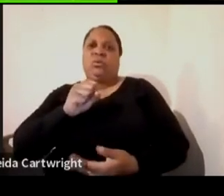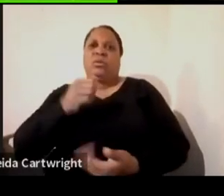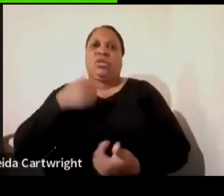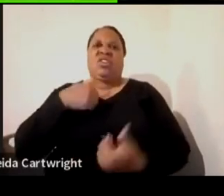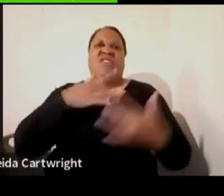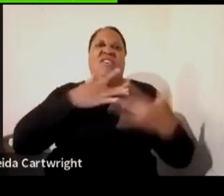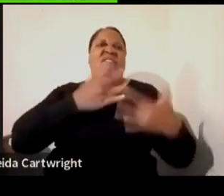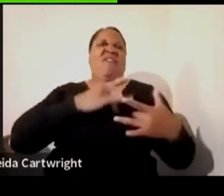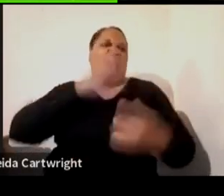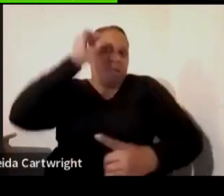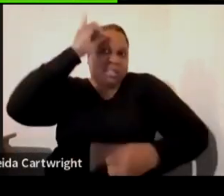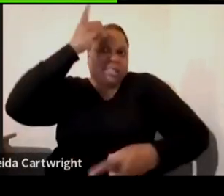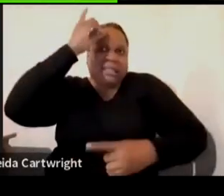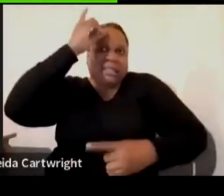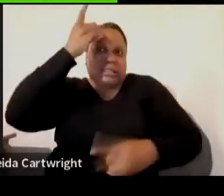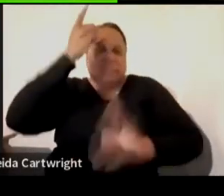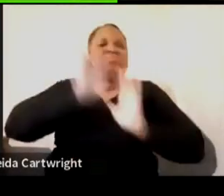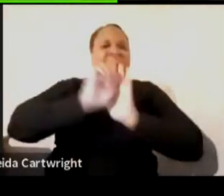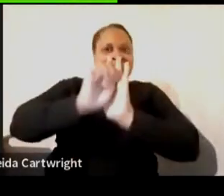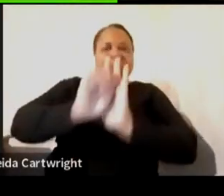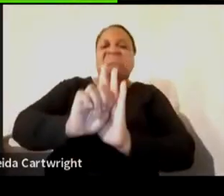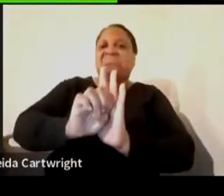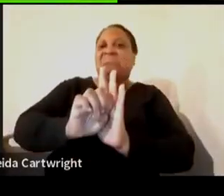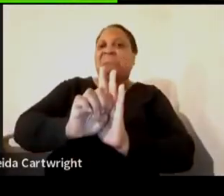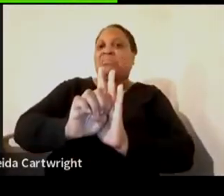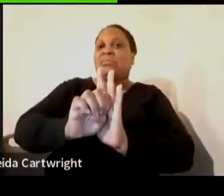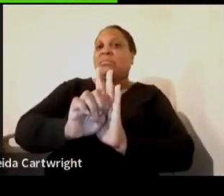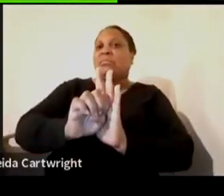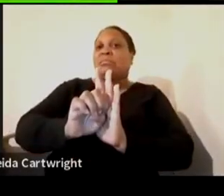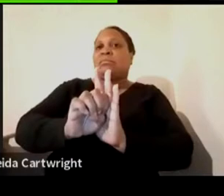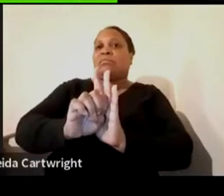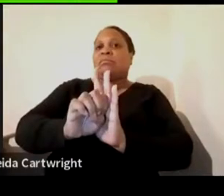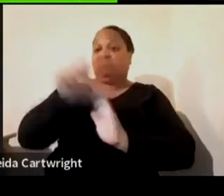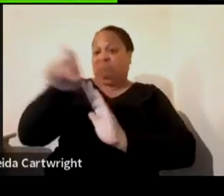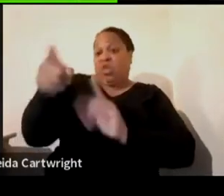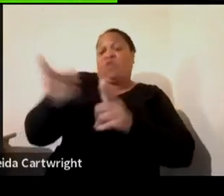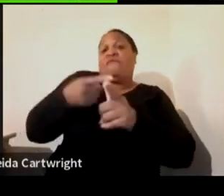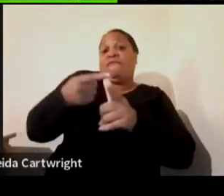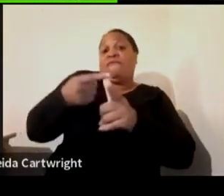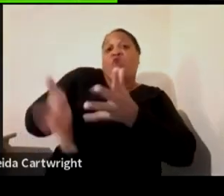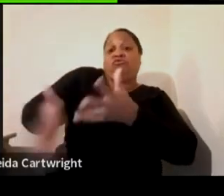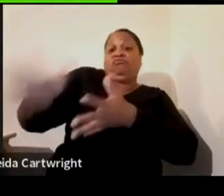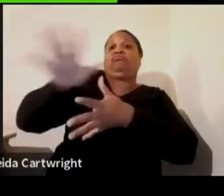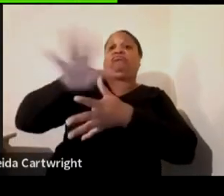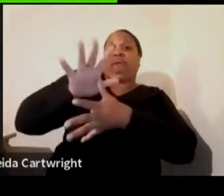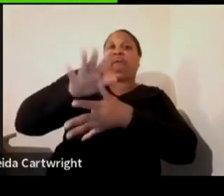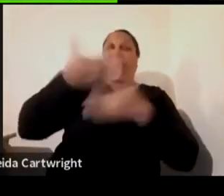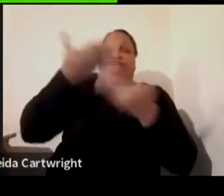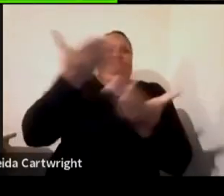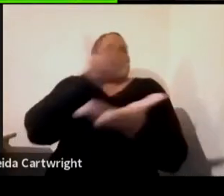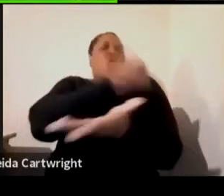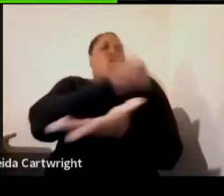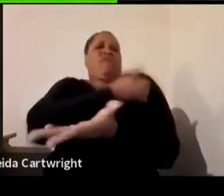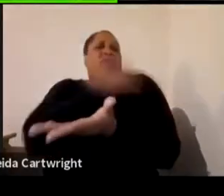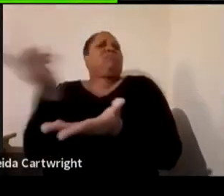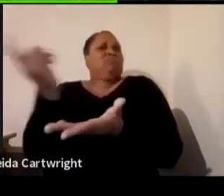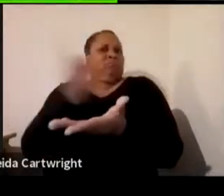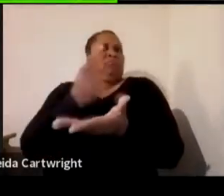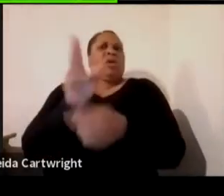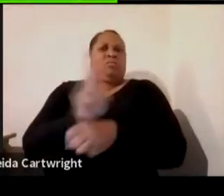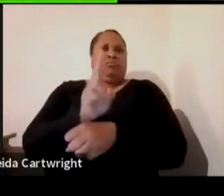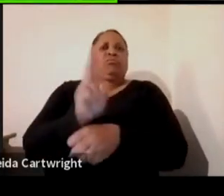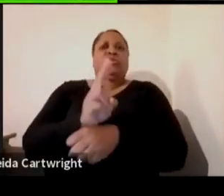disease, you would be first in terms of being offered the vaccines compared to some person who is